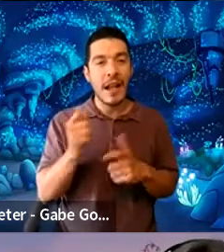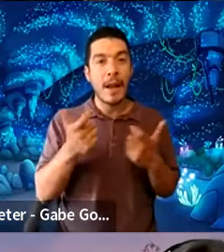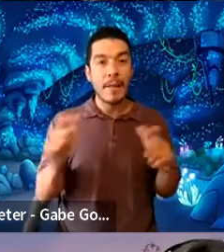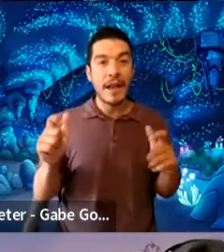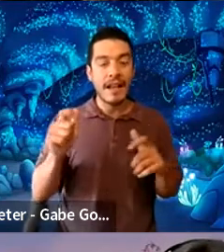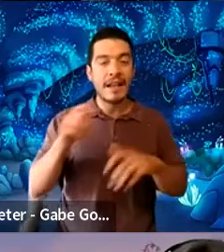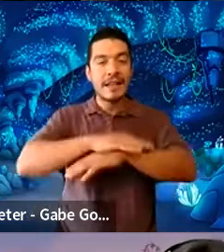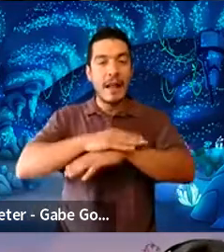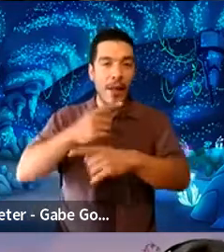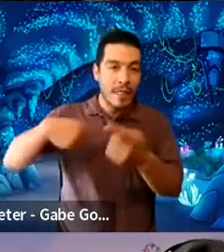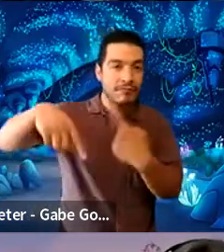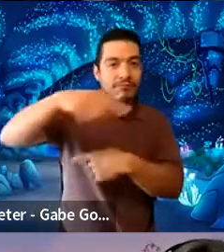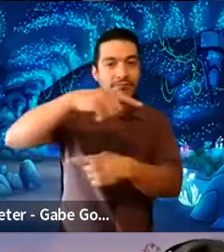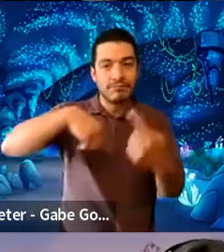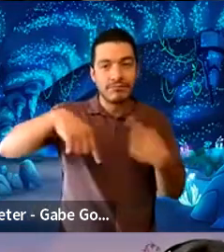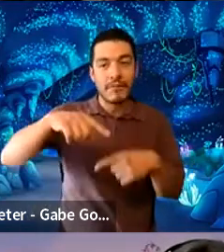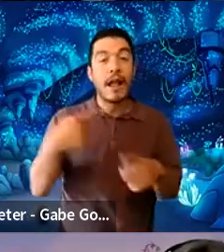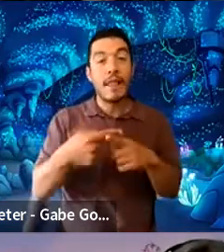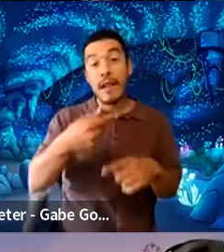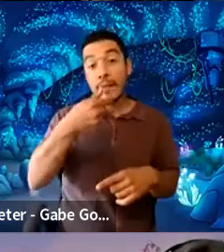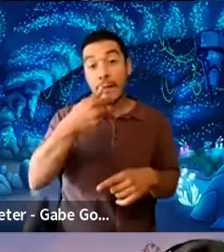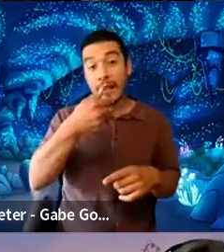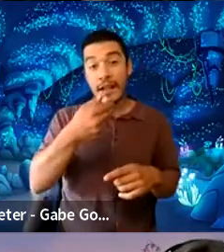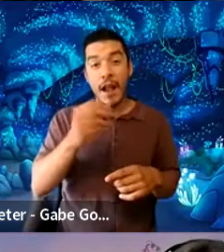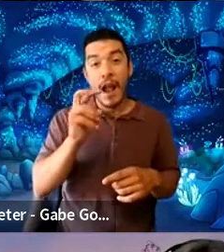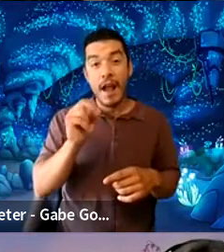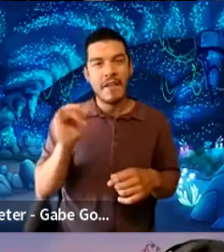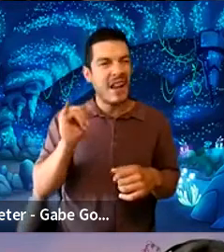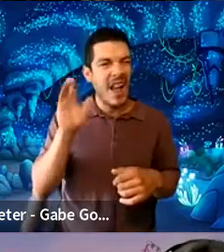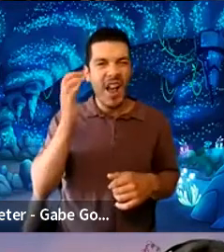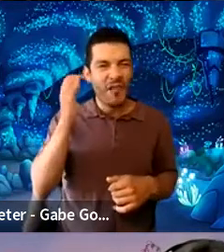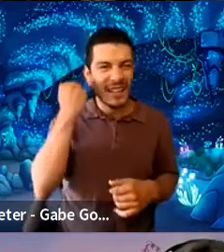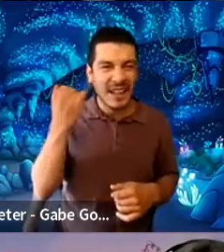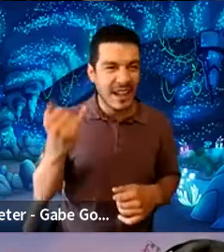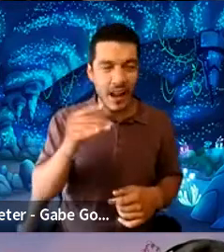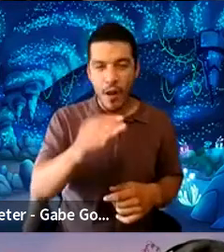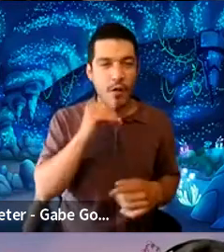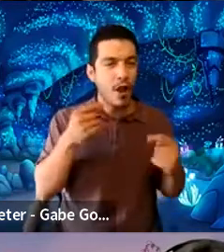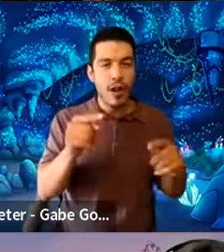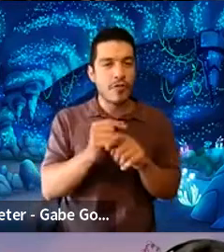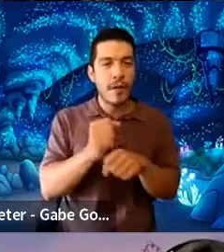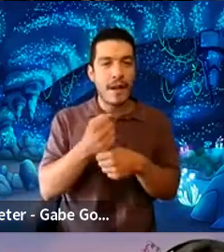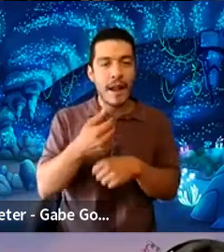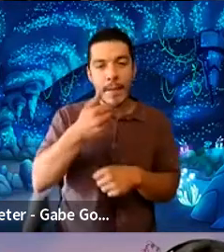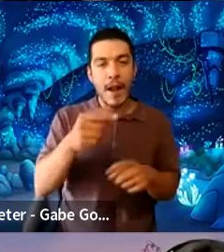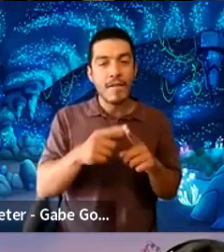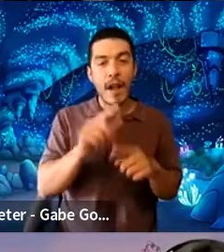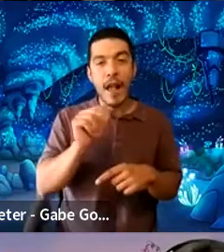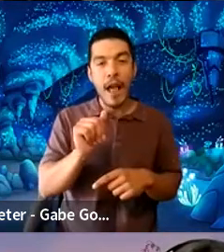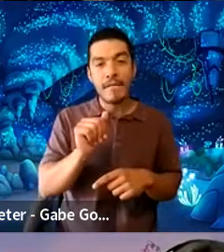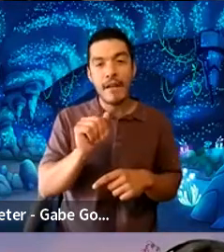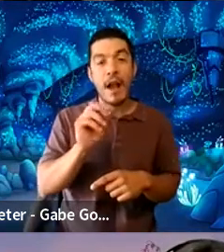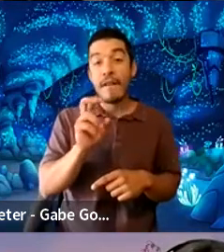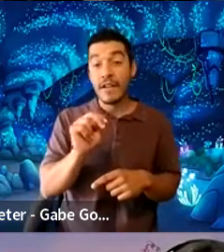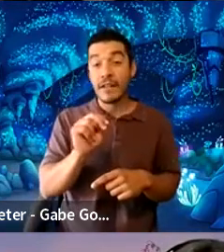get Murphy into the house. And again, the pizza oven, it's like a crazy idea, you know, that you would try to make pizza from a lava oven, but it